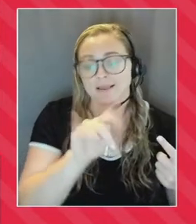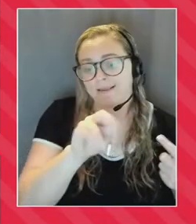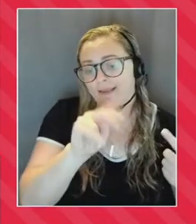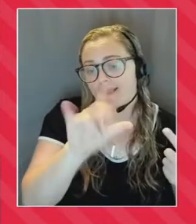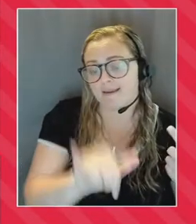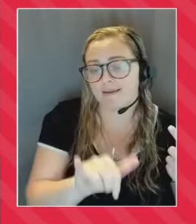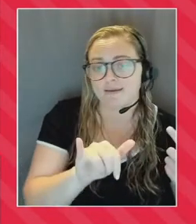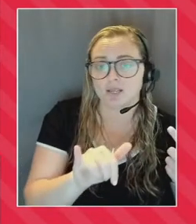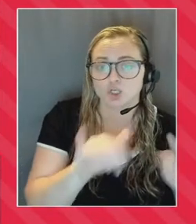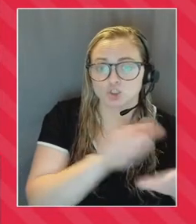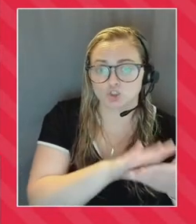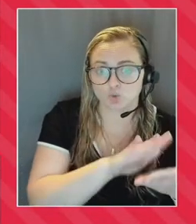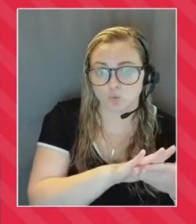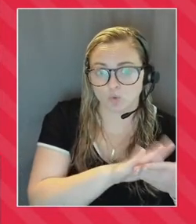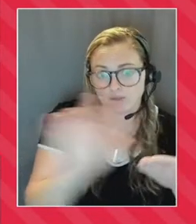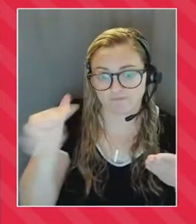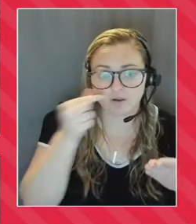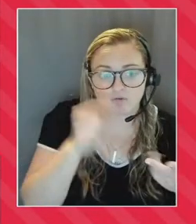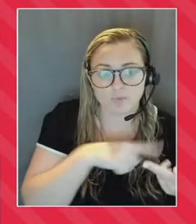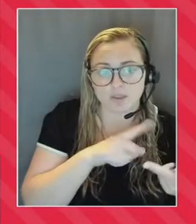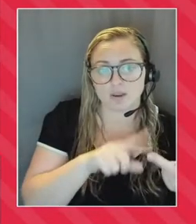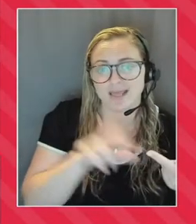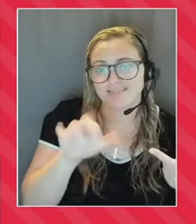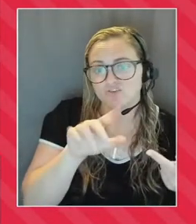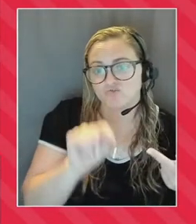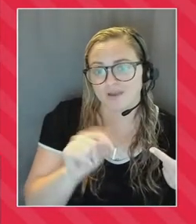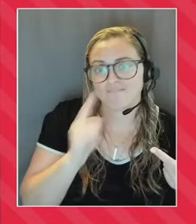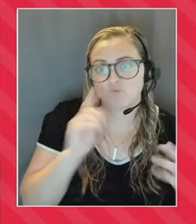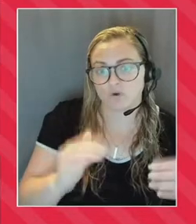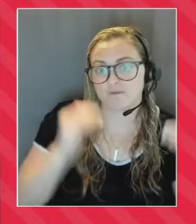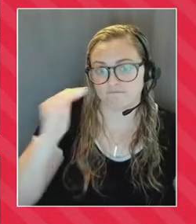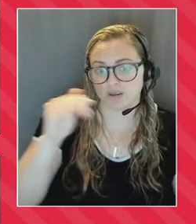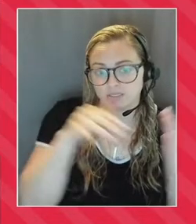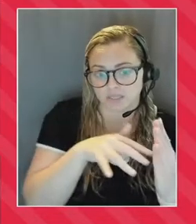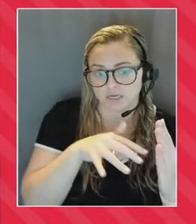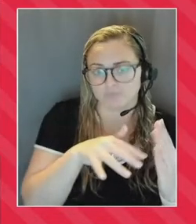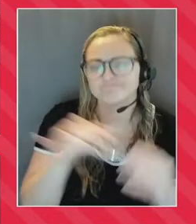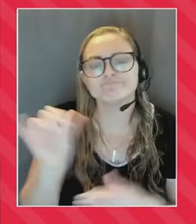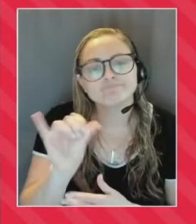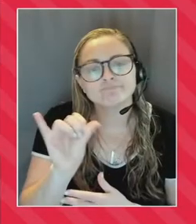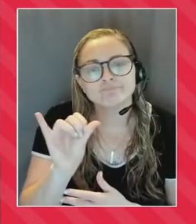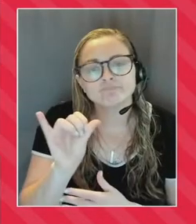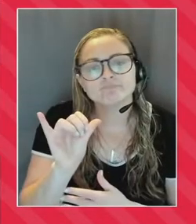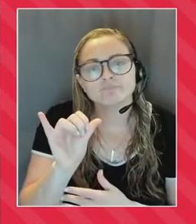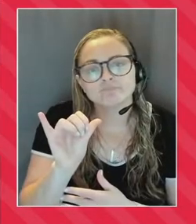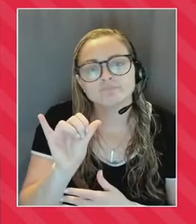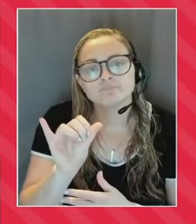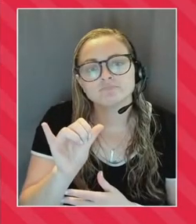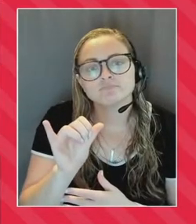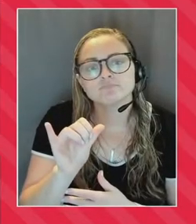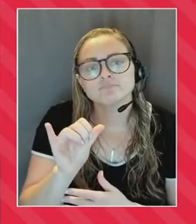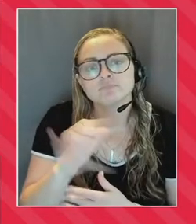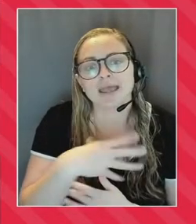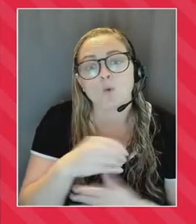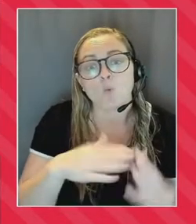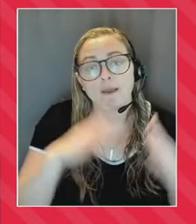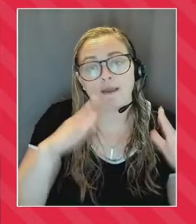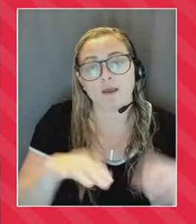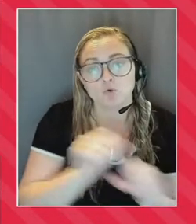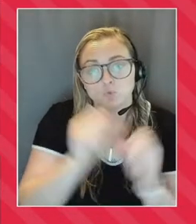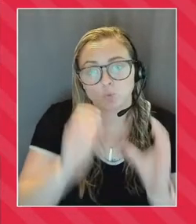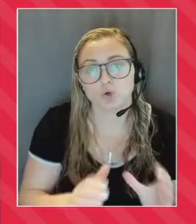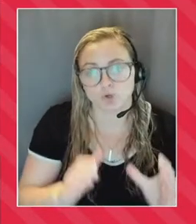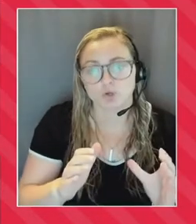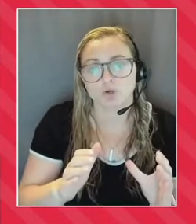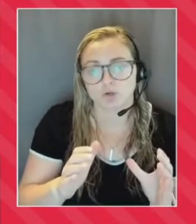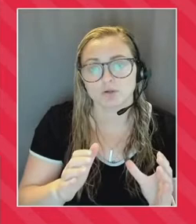the Radcliffe Institute for Advanced Study. Dr. Bleich was also a White House fellow during the Obama administration,